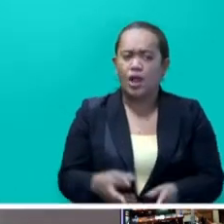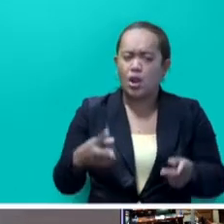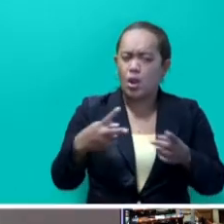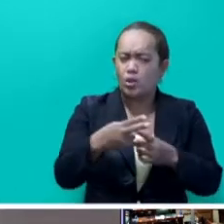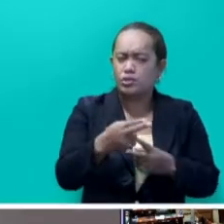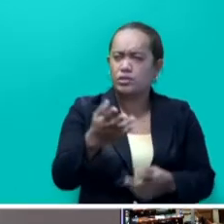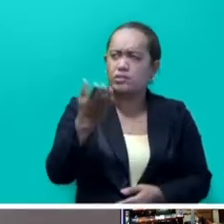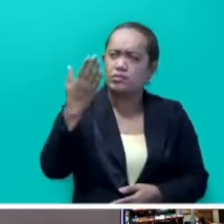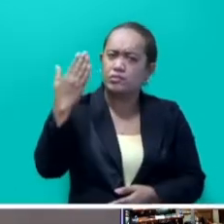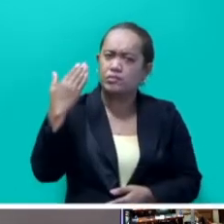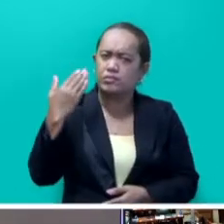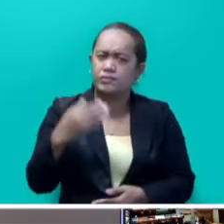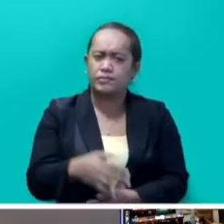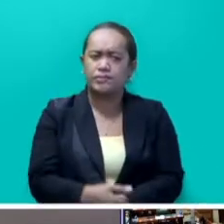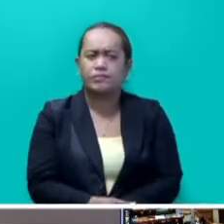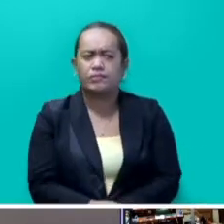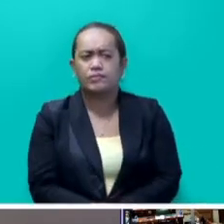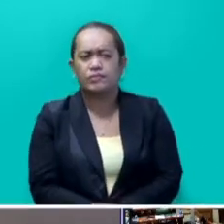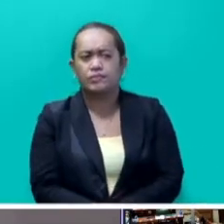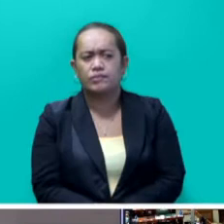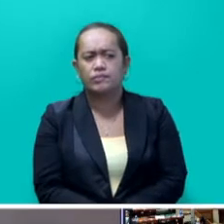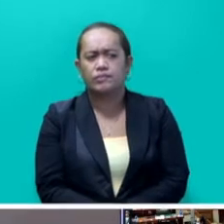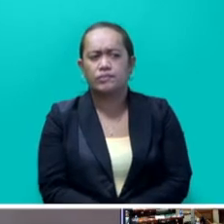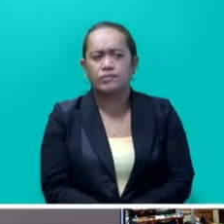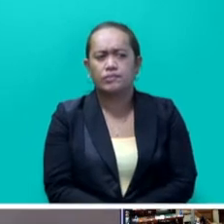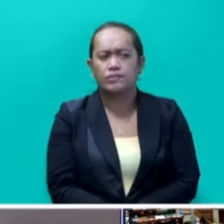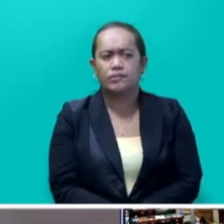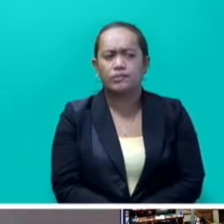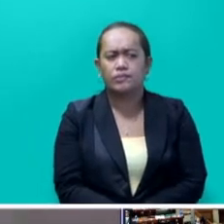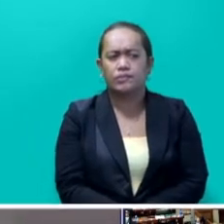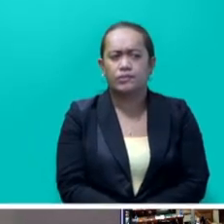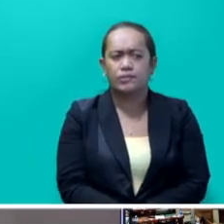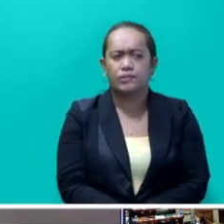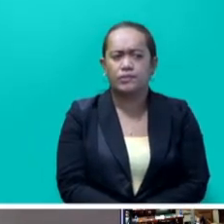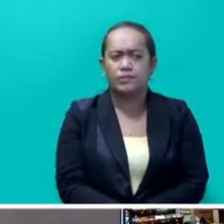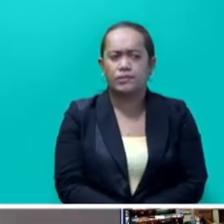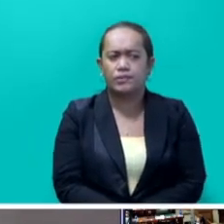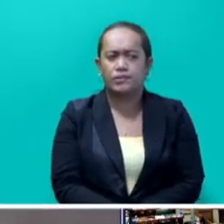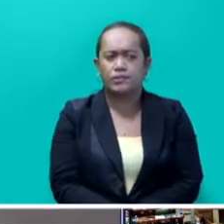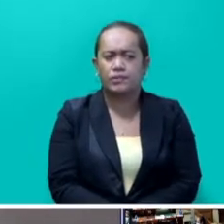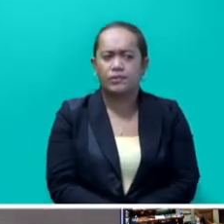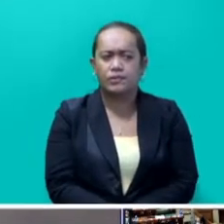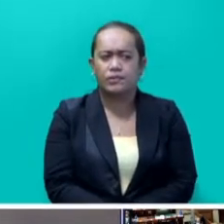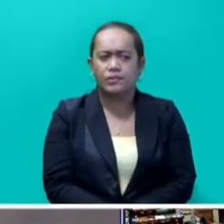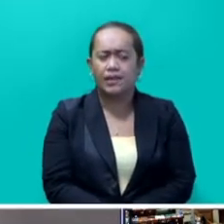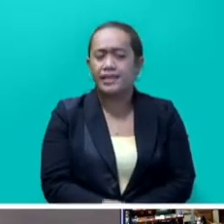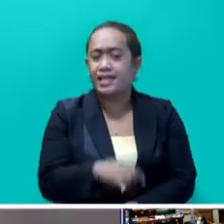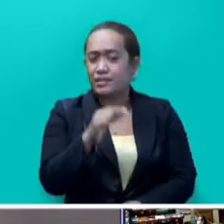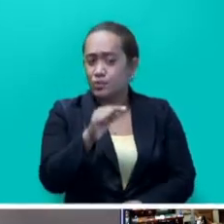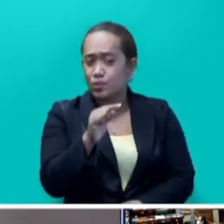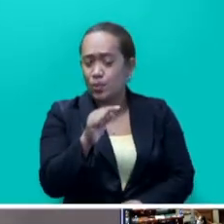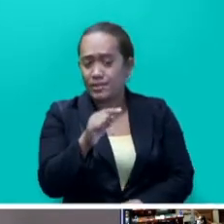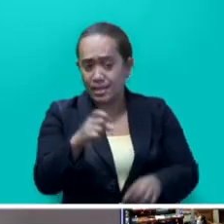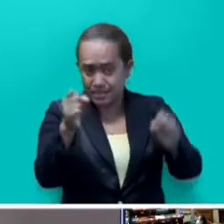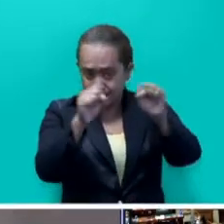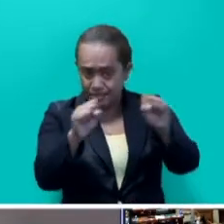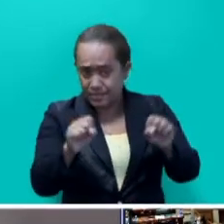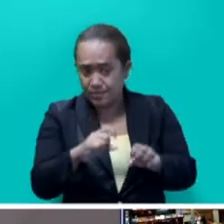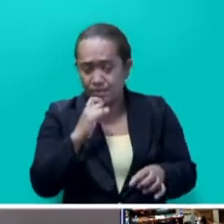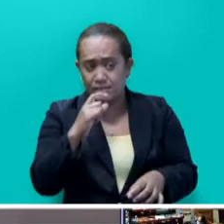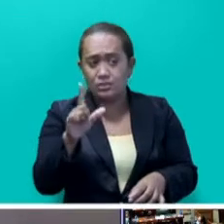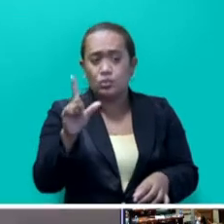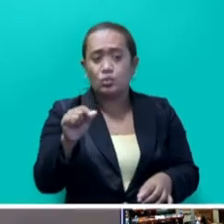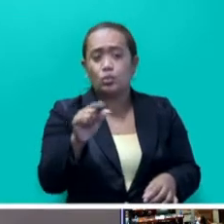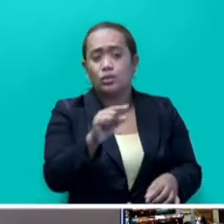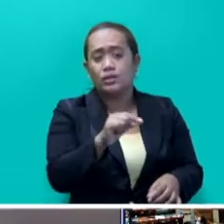is that's exactly what the open rank system is actually doing. It just